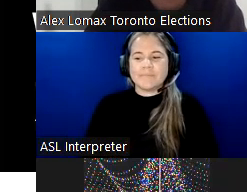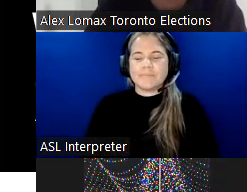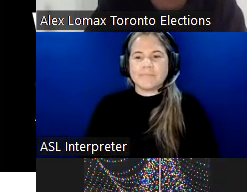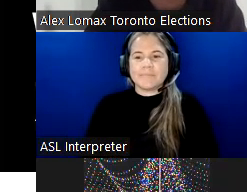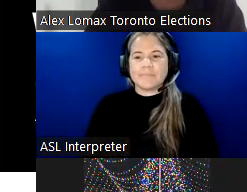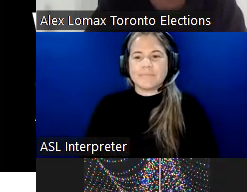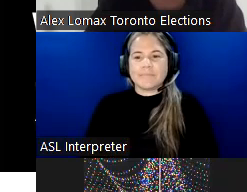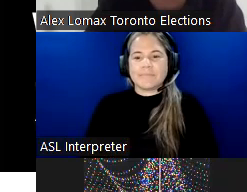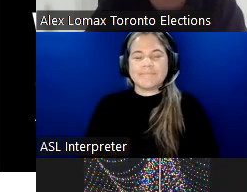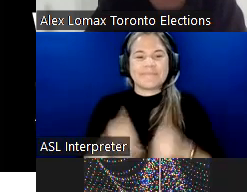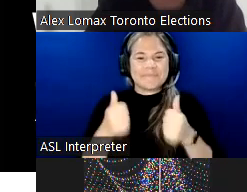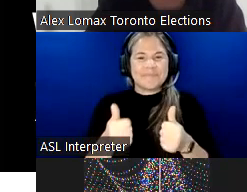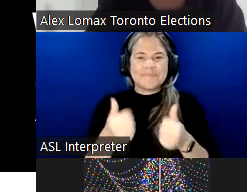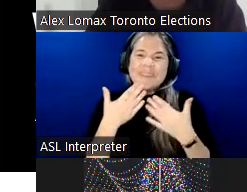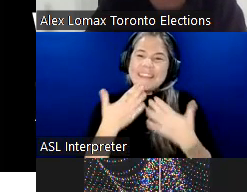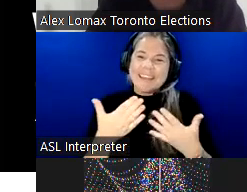Thanks, Alex. That was excellent.